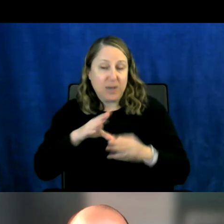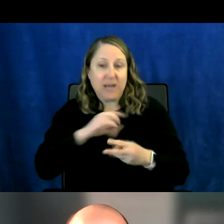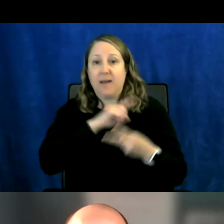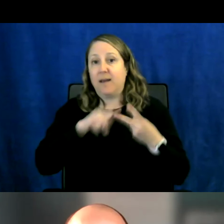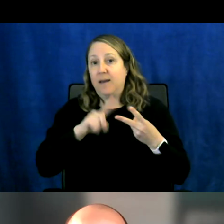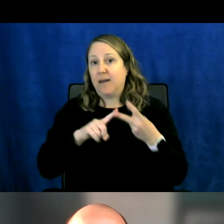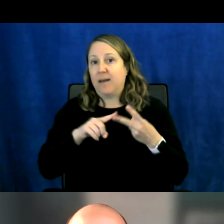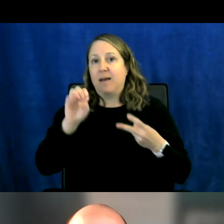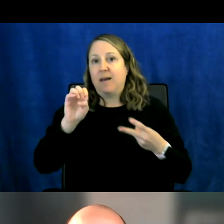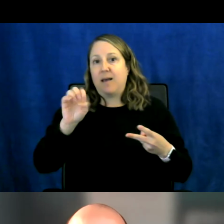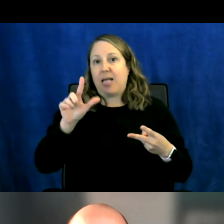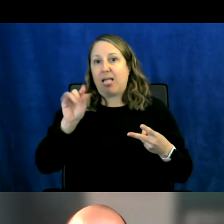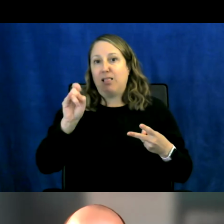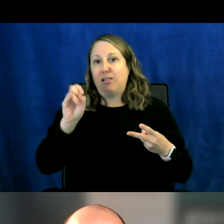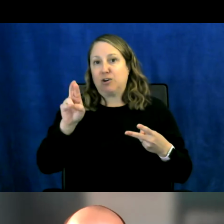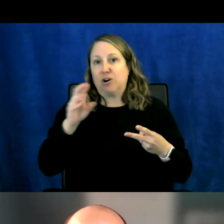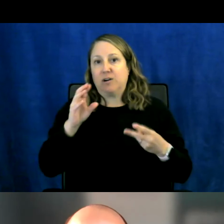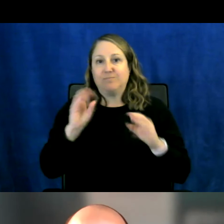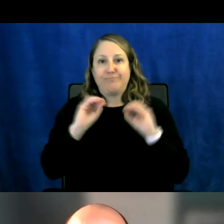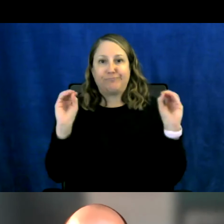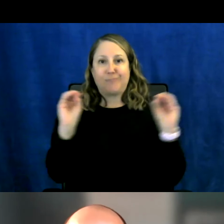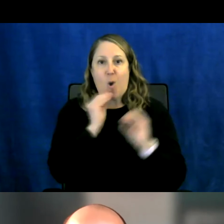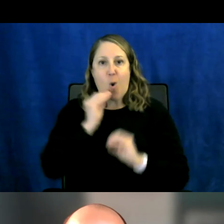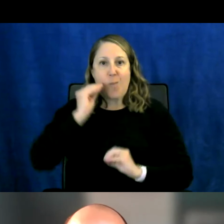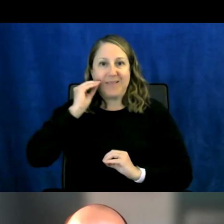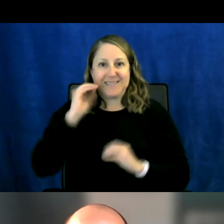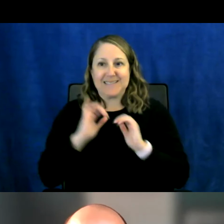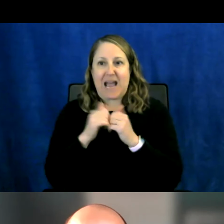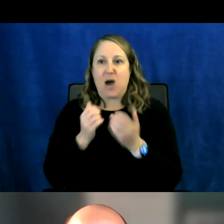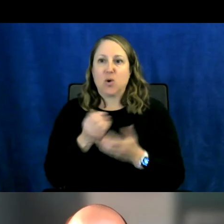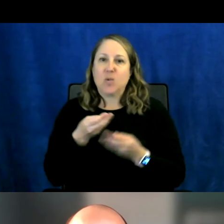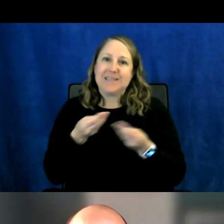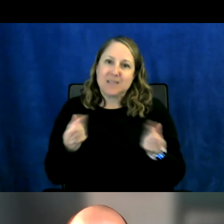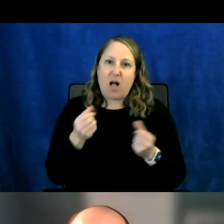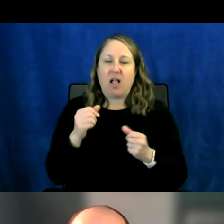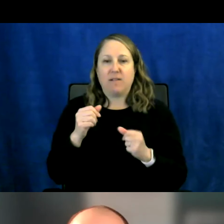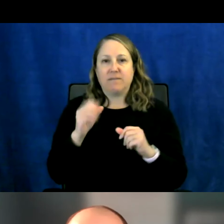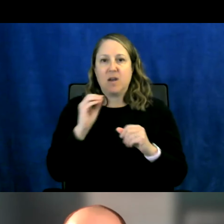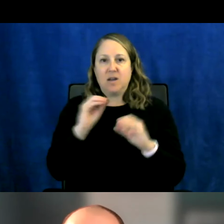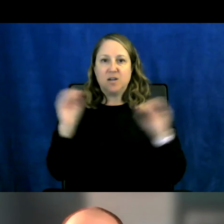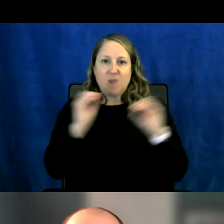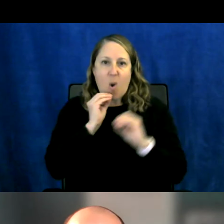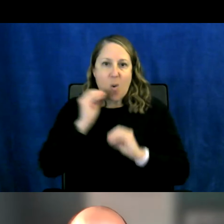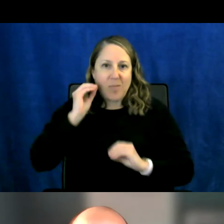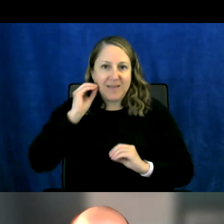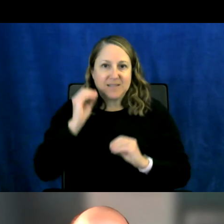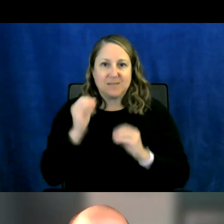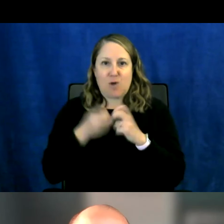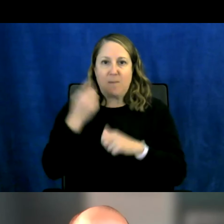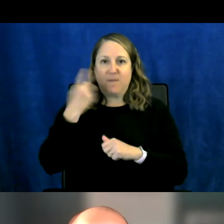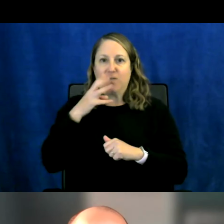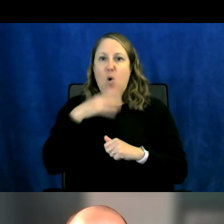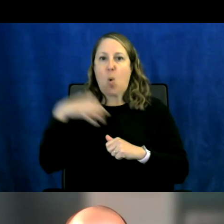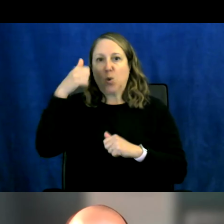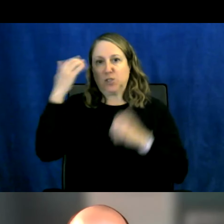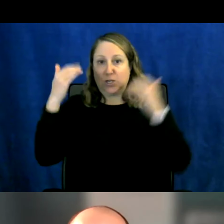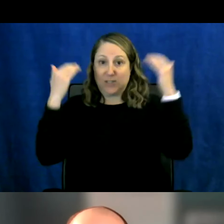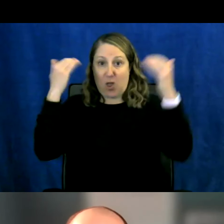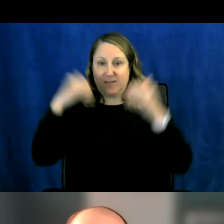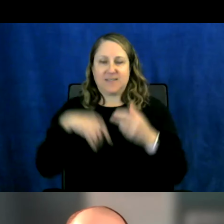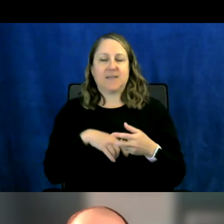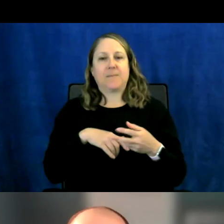elder homelessness. How do we solve the problem of homelessness for older adults? That was one of our recommendations. The next recommendation